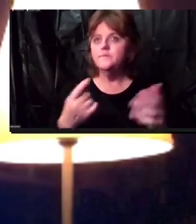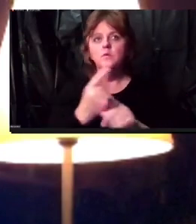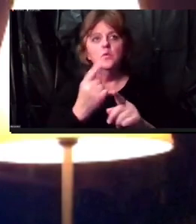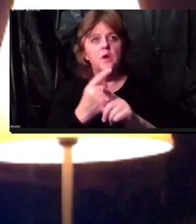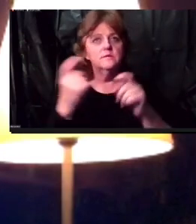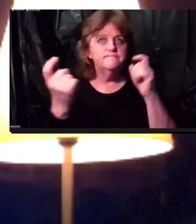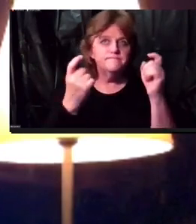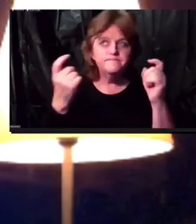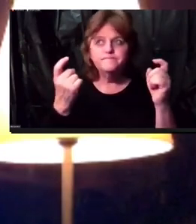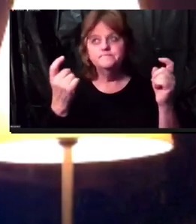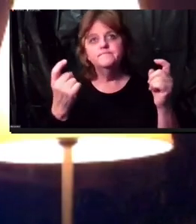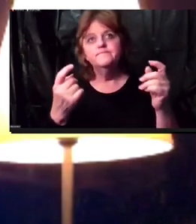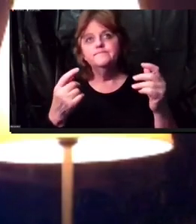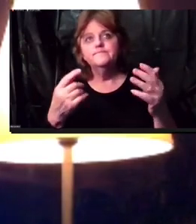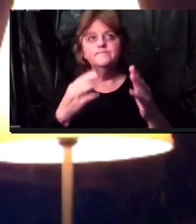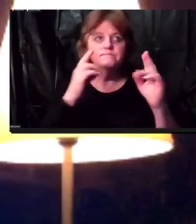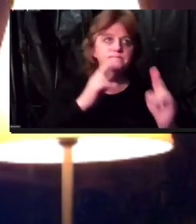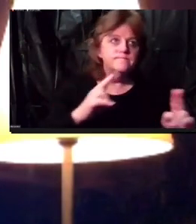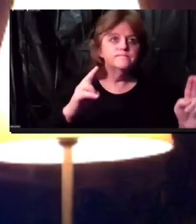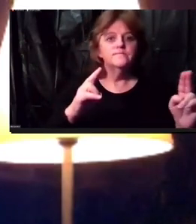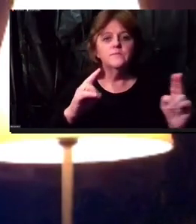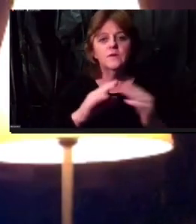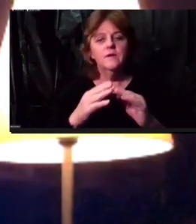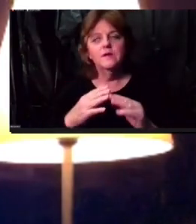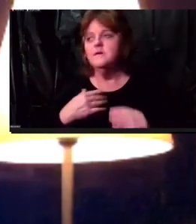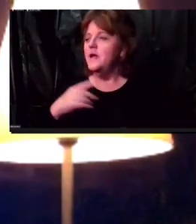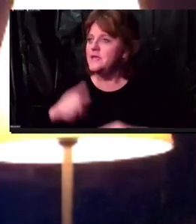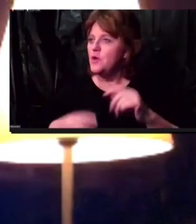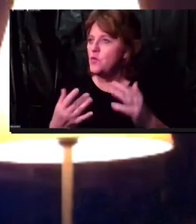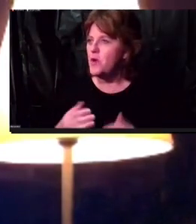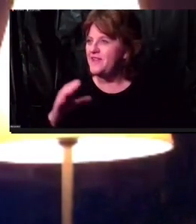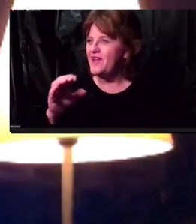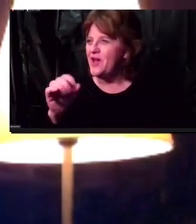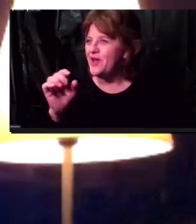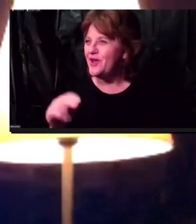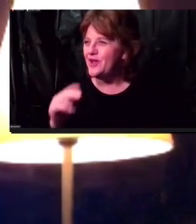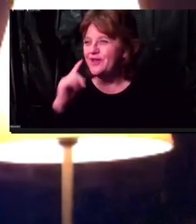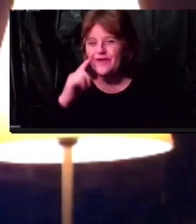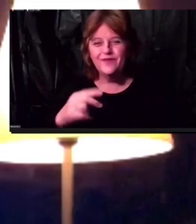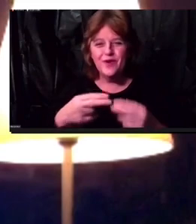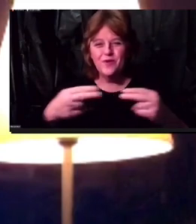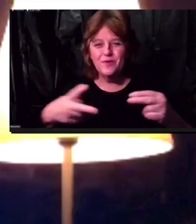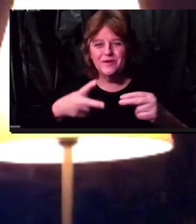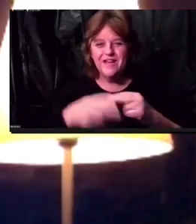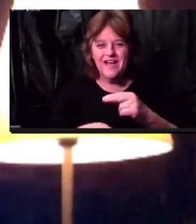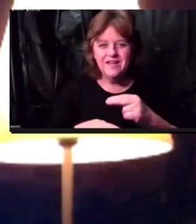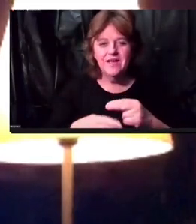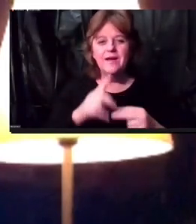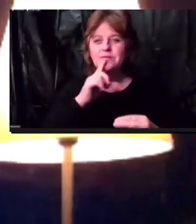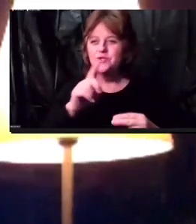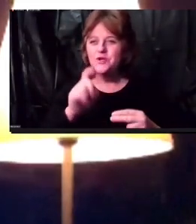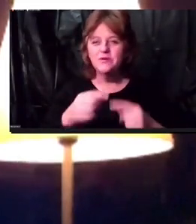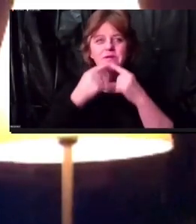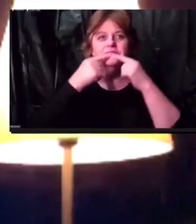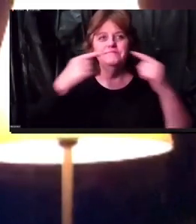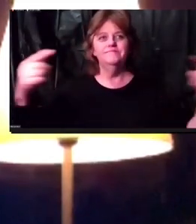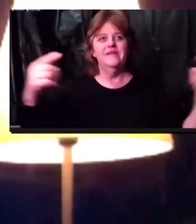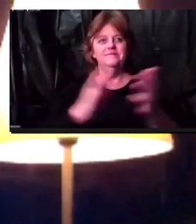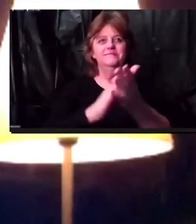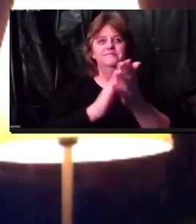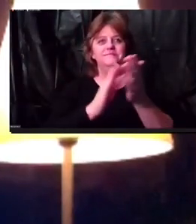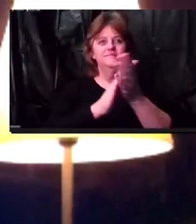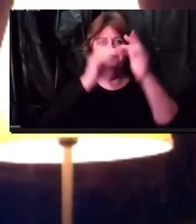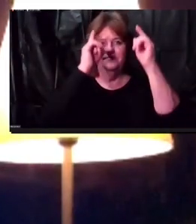aspects of the village. And man, I can't wait, Colin, till you have that ribbon cutting, and I'm sure you're gonna need a proclamation